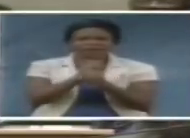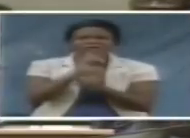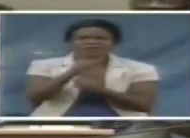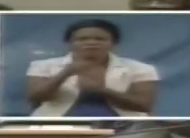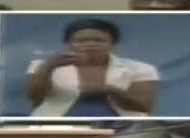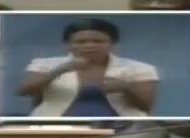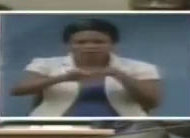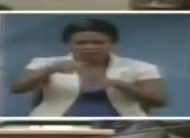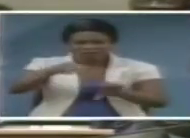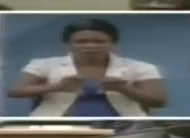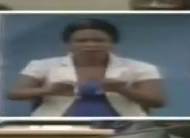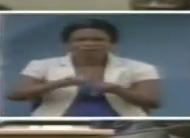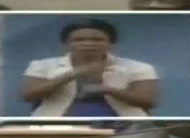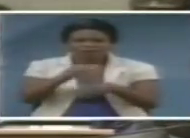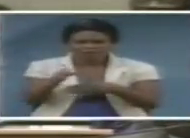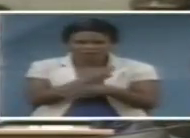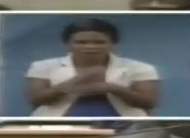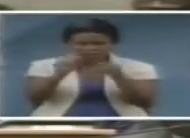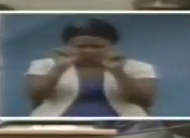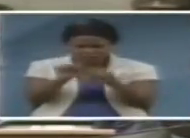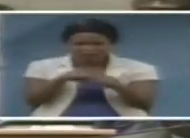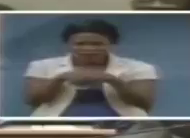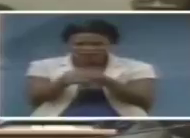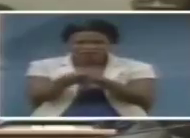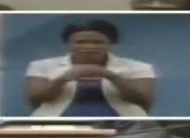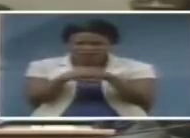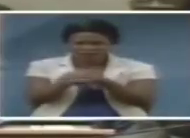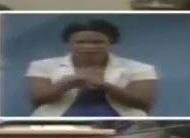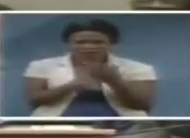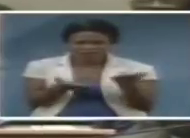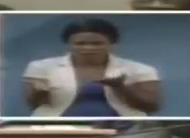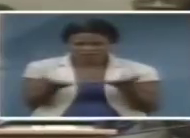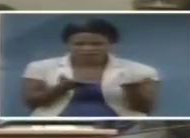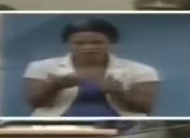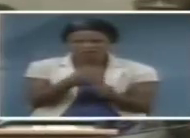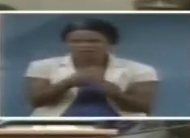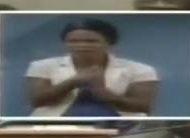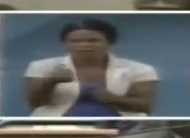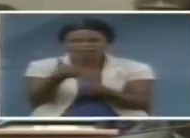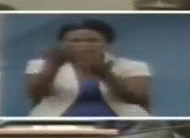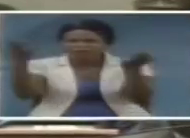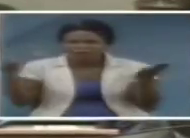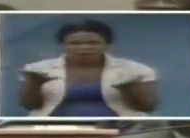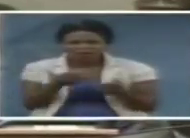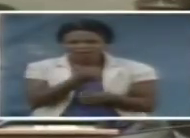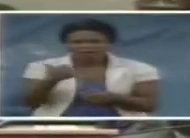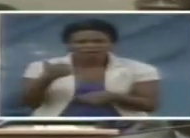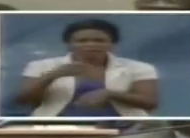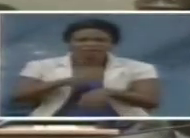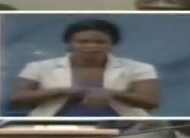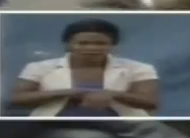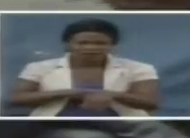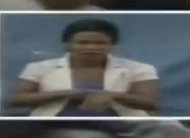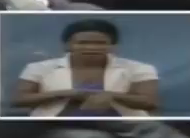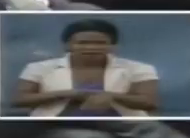that citizens and businesses can access service anywhere and at